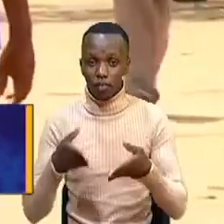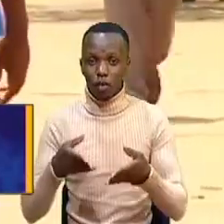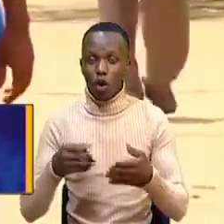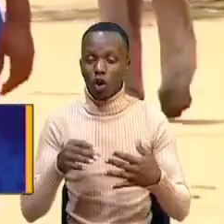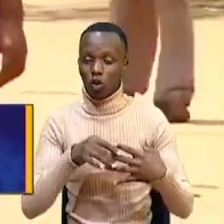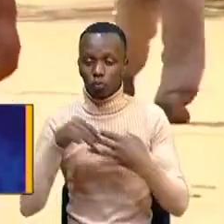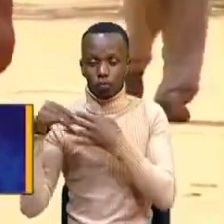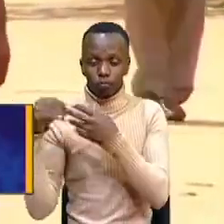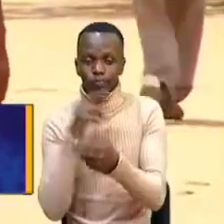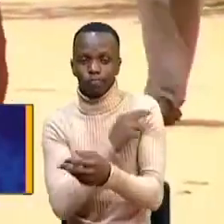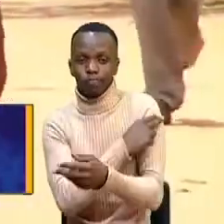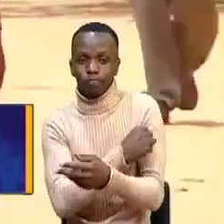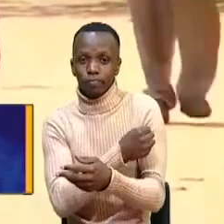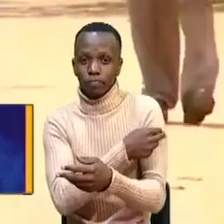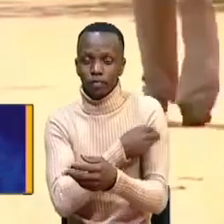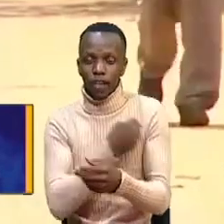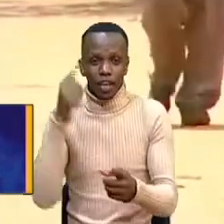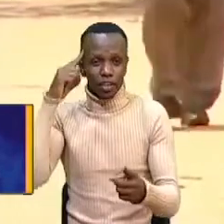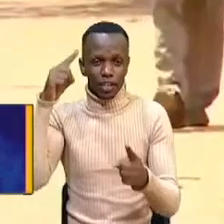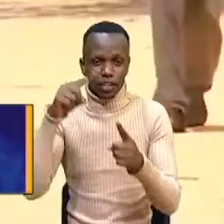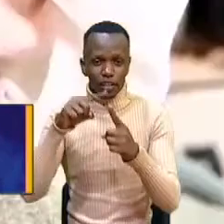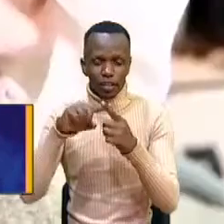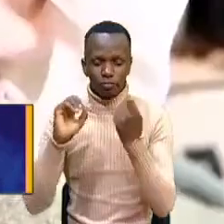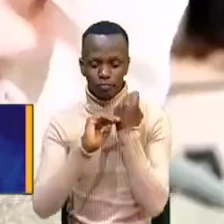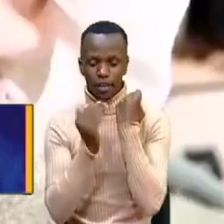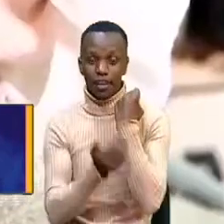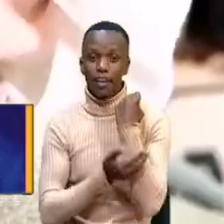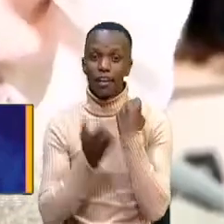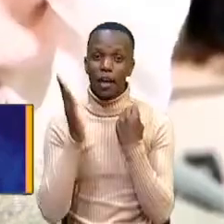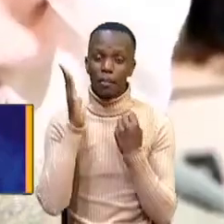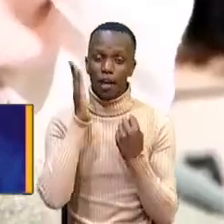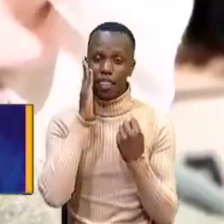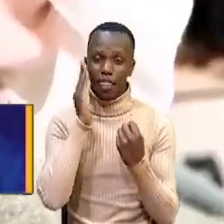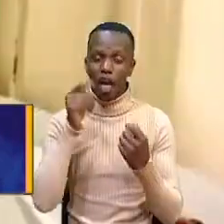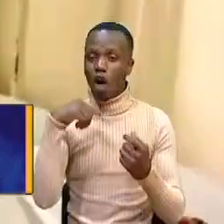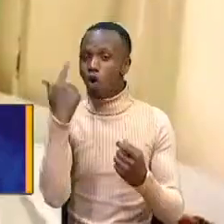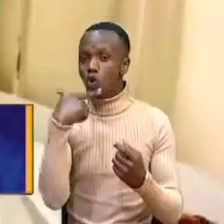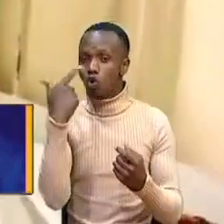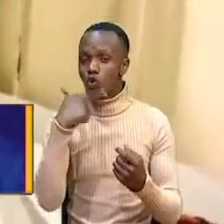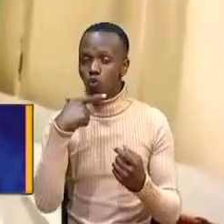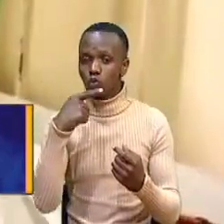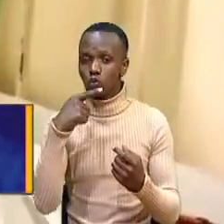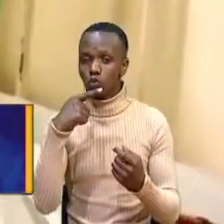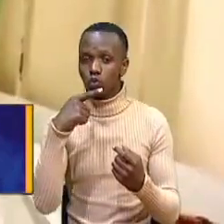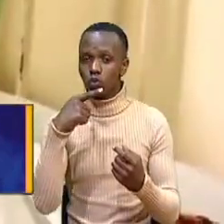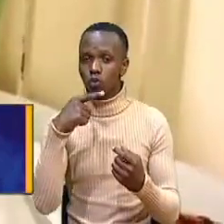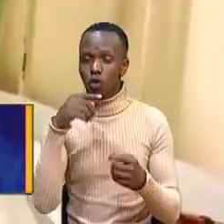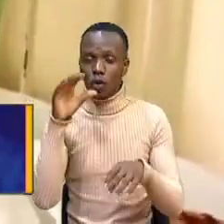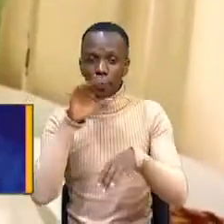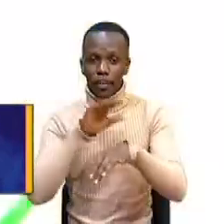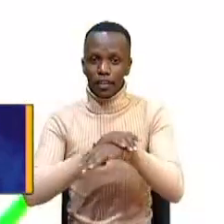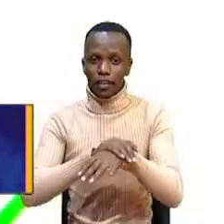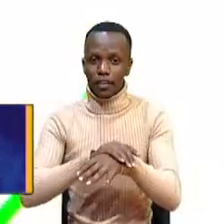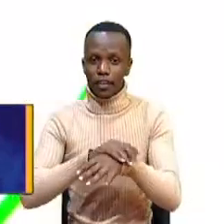hospitals, and primarily targets expectant mothers who cannot afford any medical cover, including NHIF subscription.